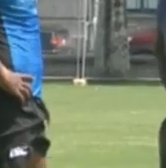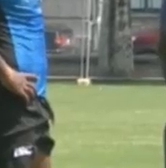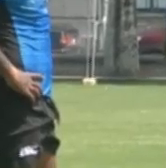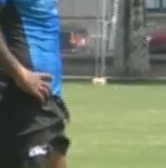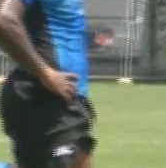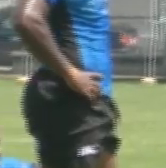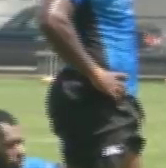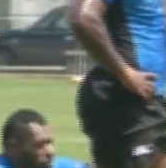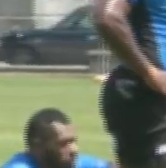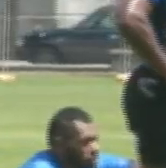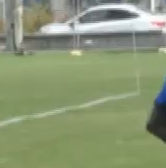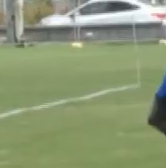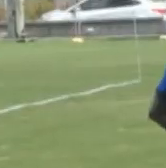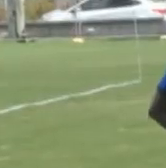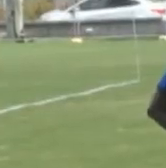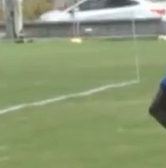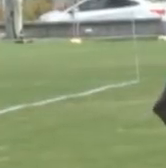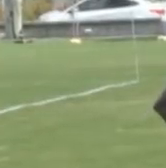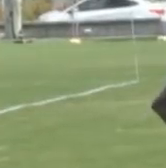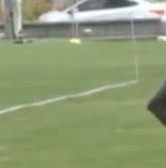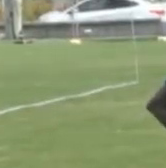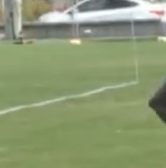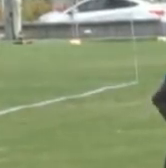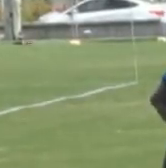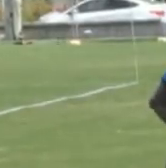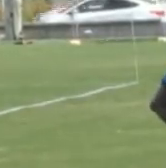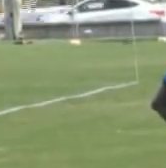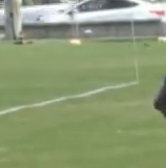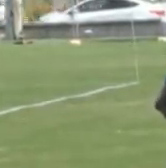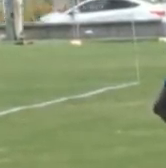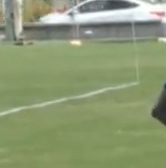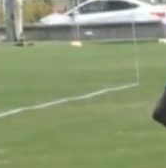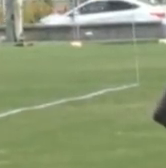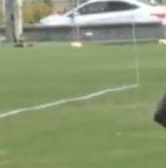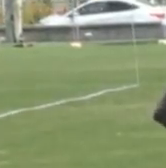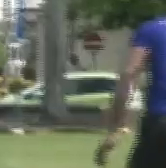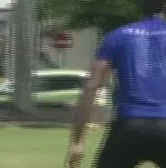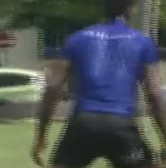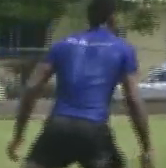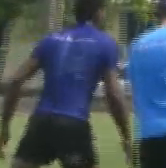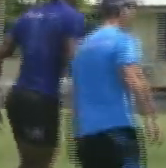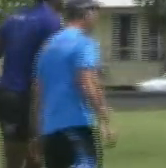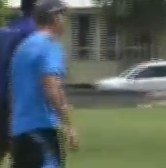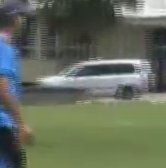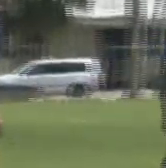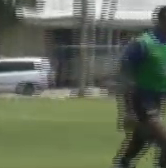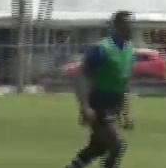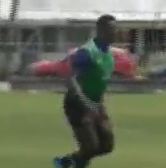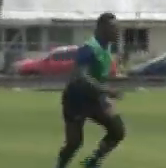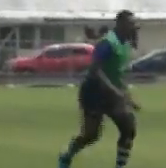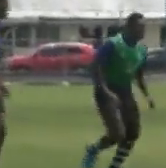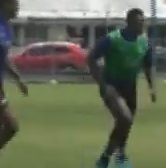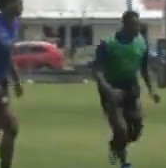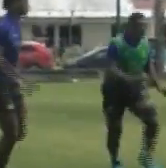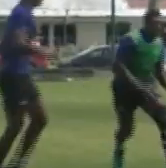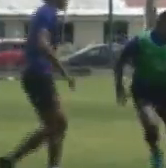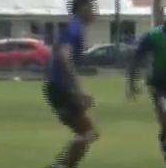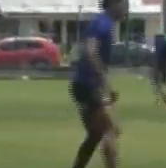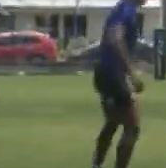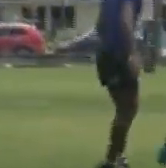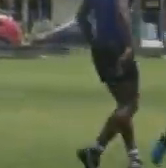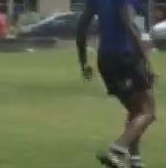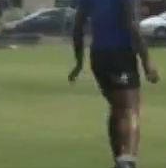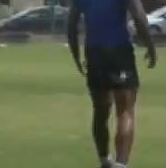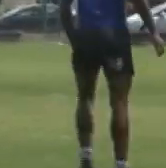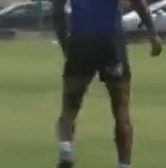Manu, Taniela Sandrumu, Kamnieli Rasaku, Vinaya Hambosi and Onisi Natave. All standout players for the Skipper Cup